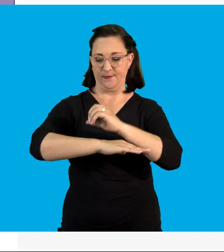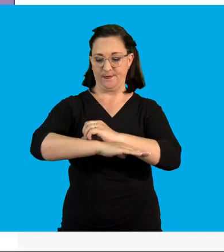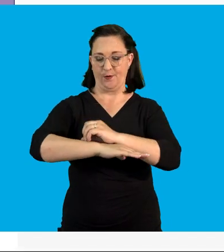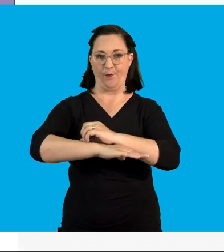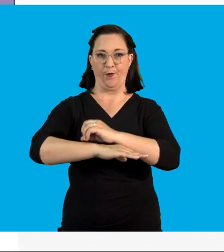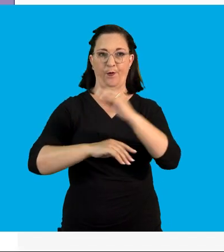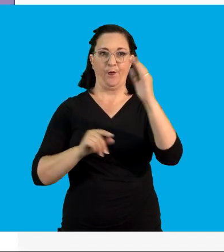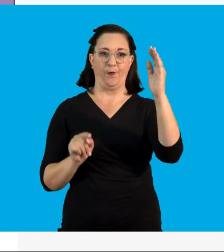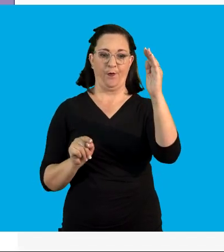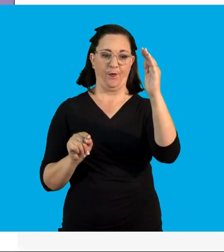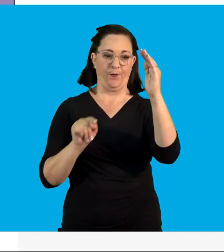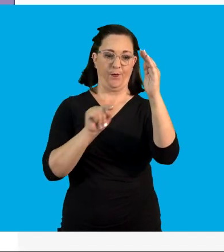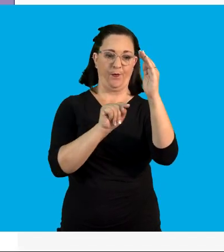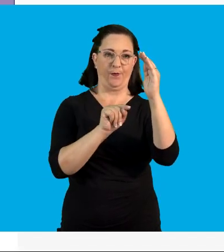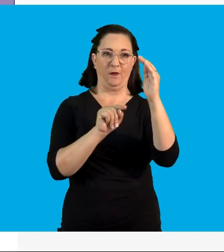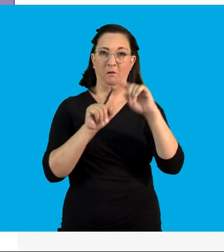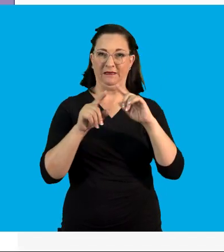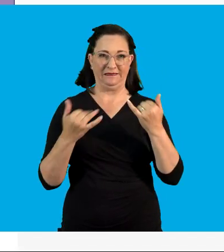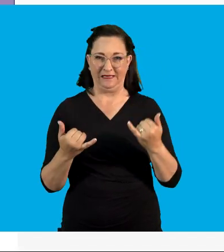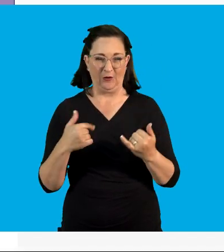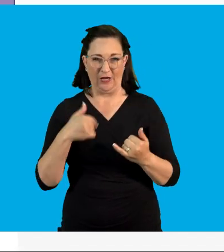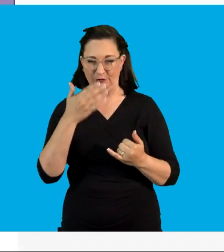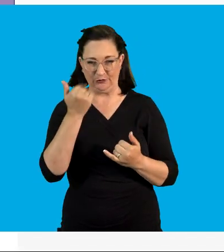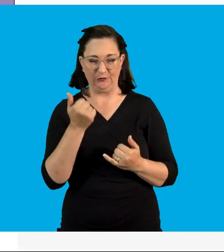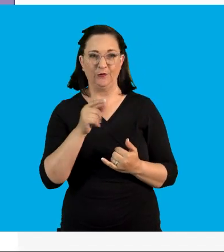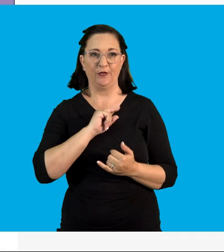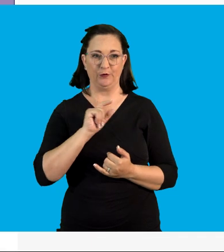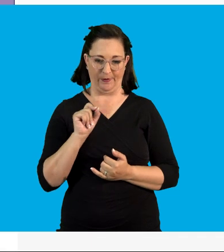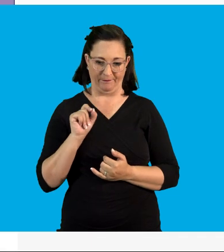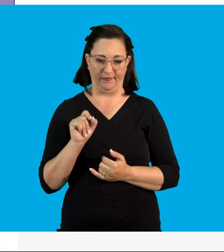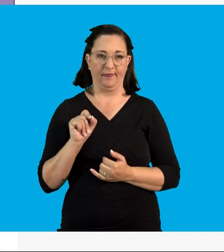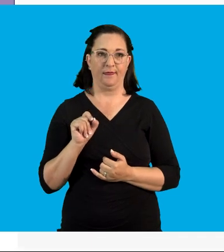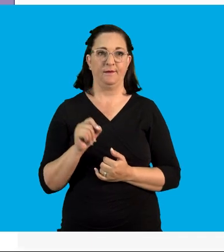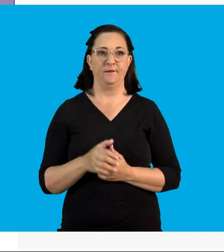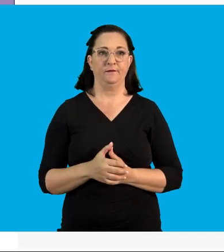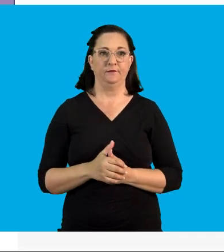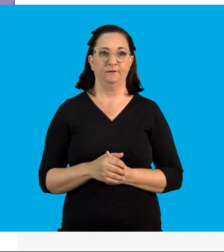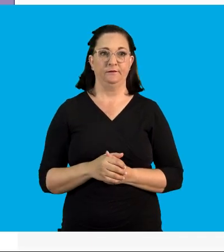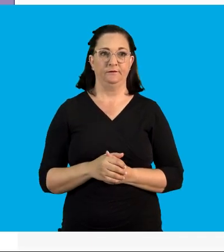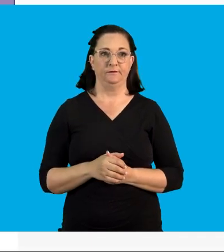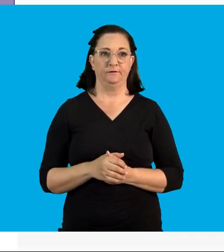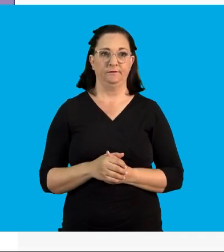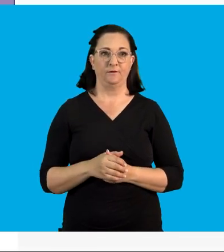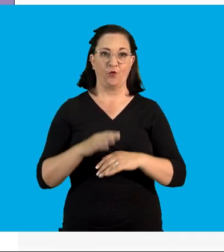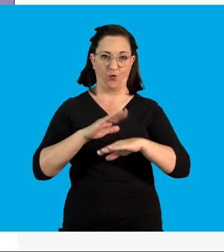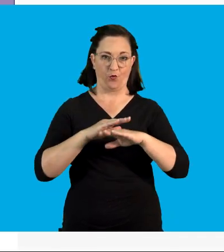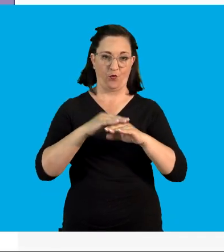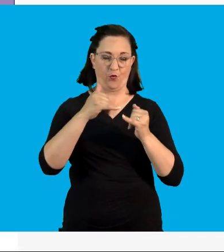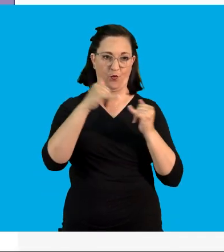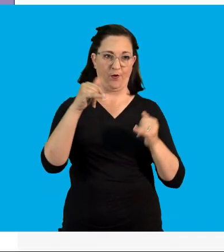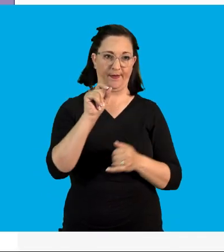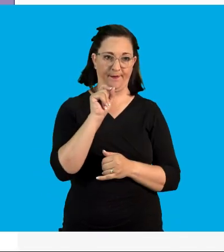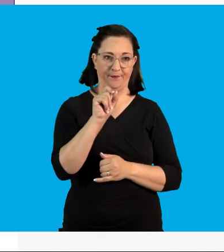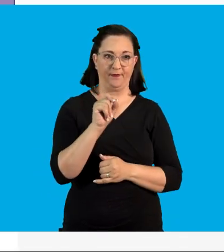0 to that degree, which I don't know. So I'll put a pin where it begins and put a pin on the